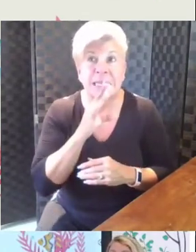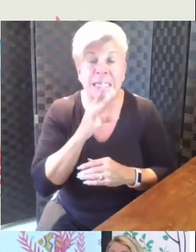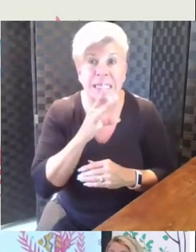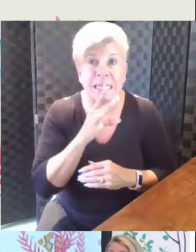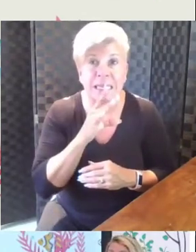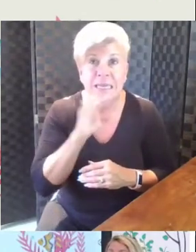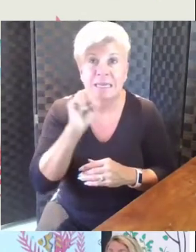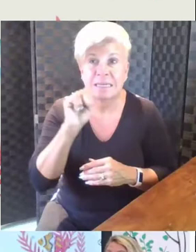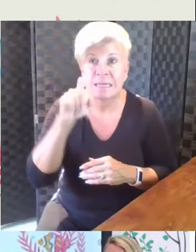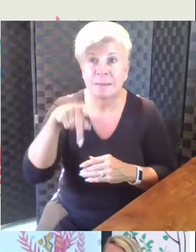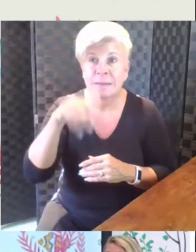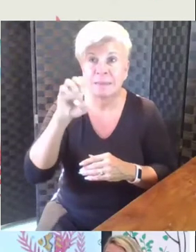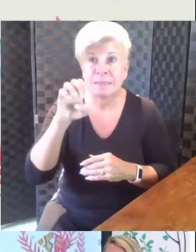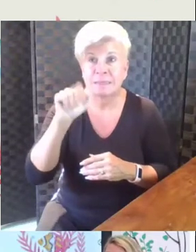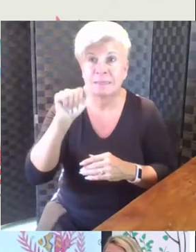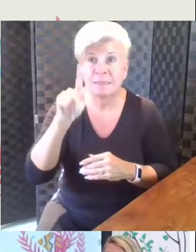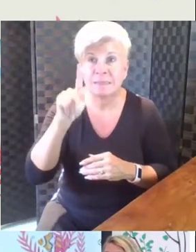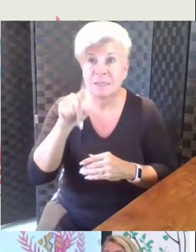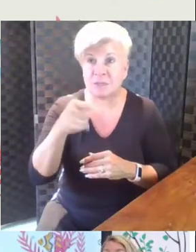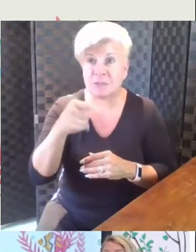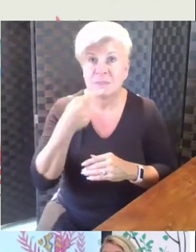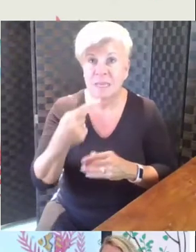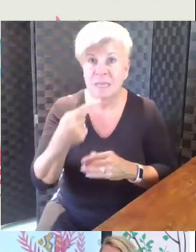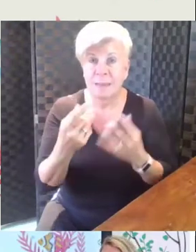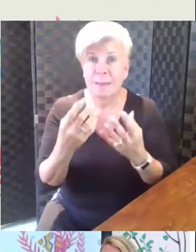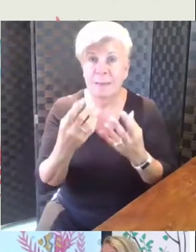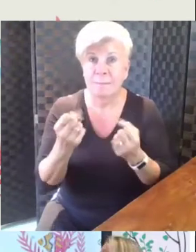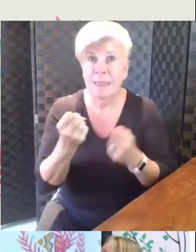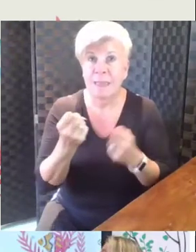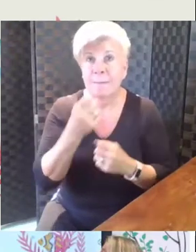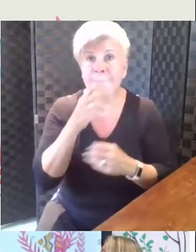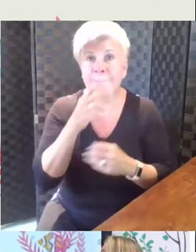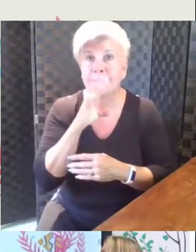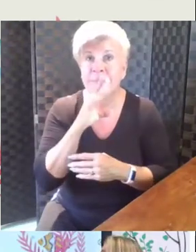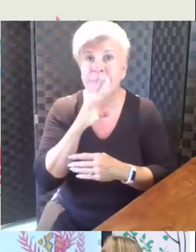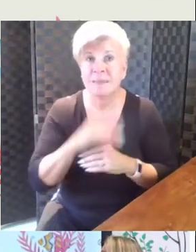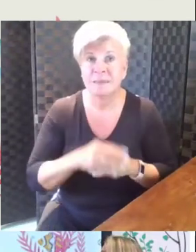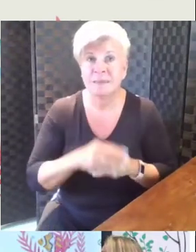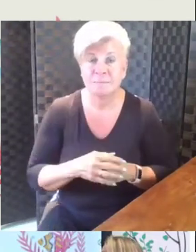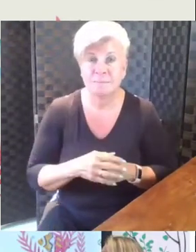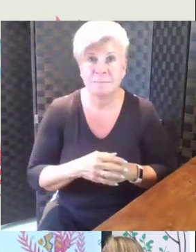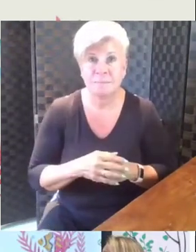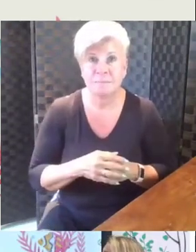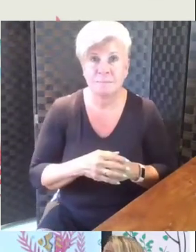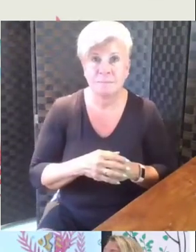Speak. Now you say it. Speak.